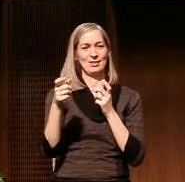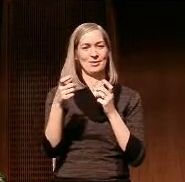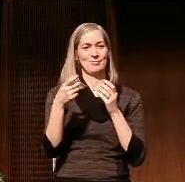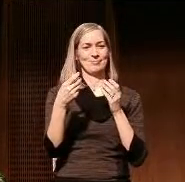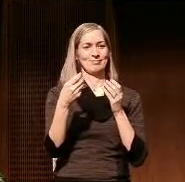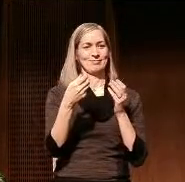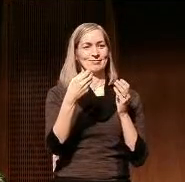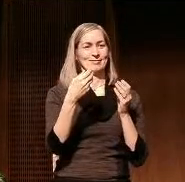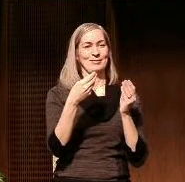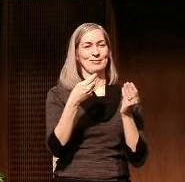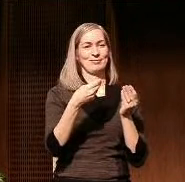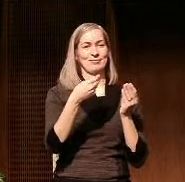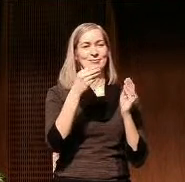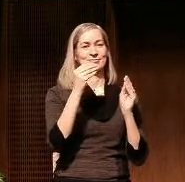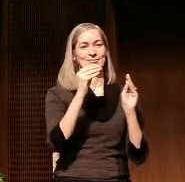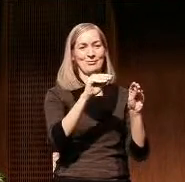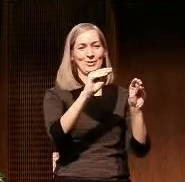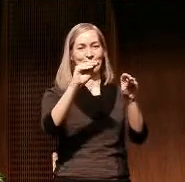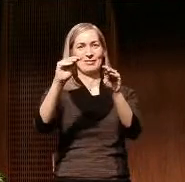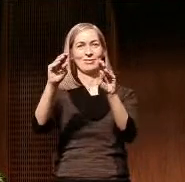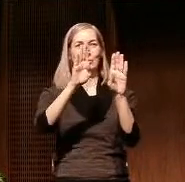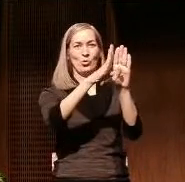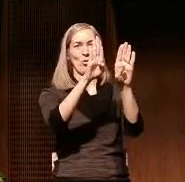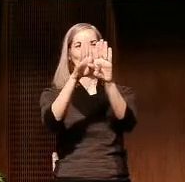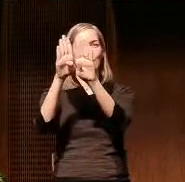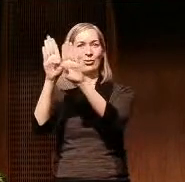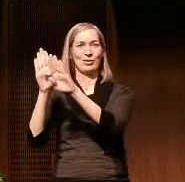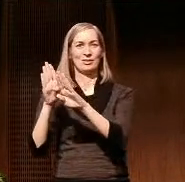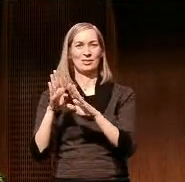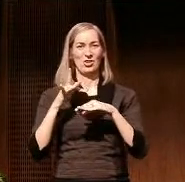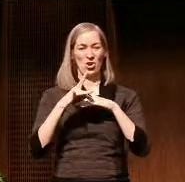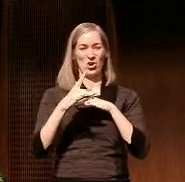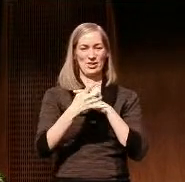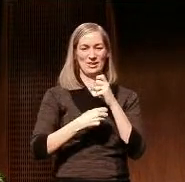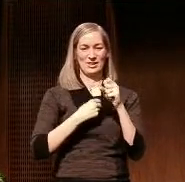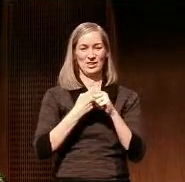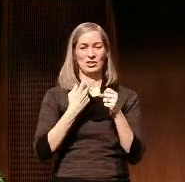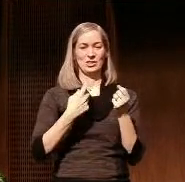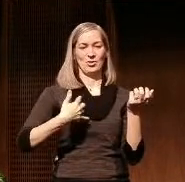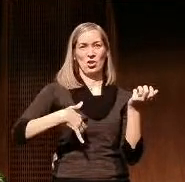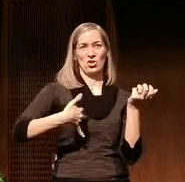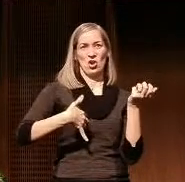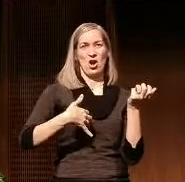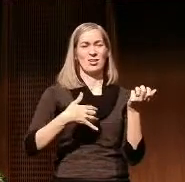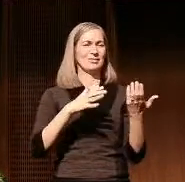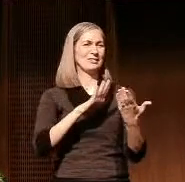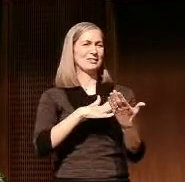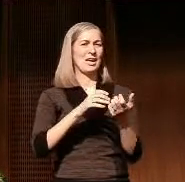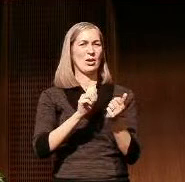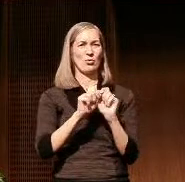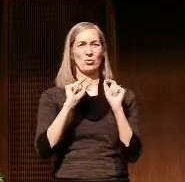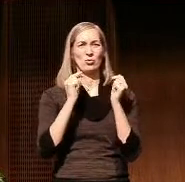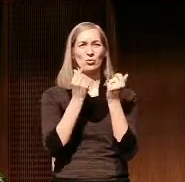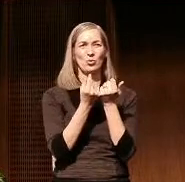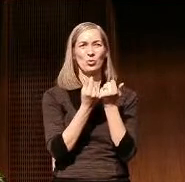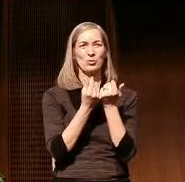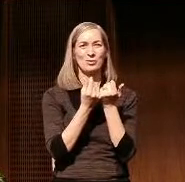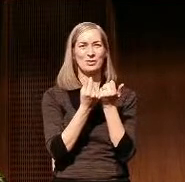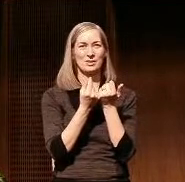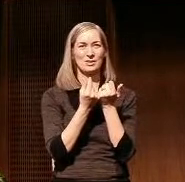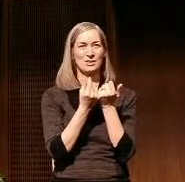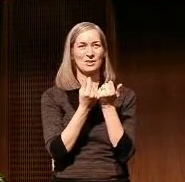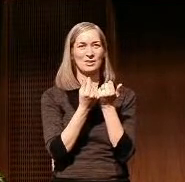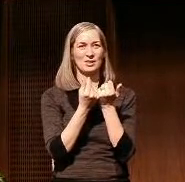door. In his early years, he played the guitar and sang with groups playing in